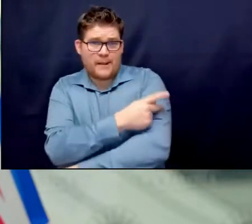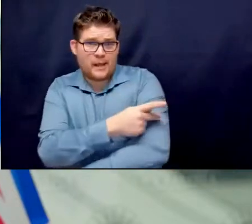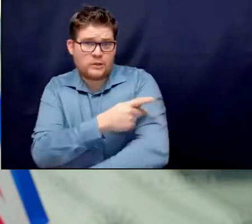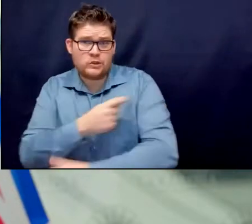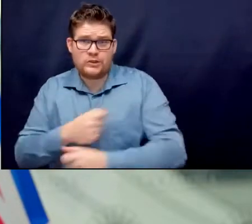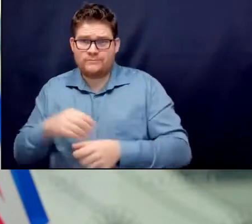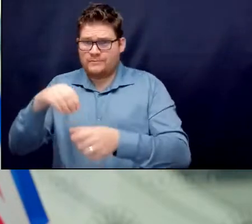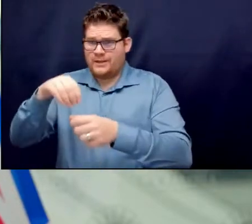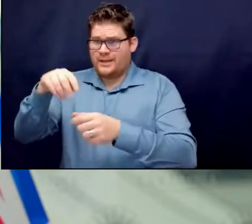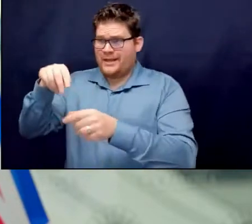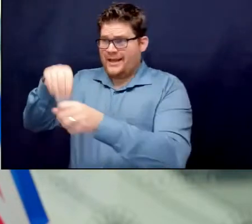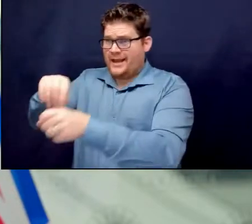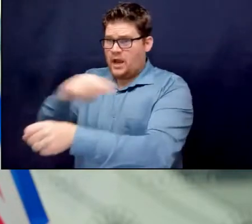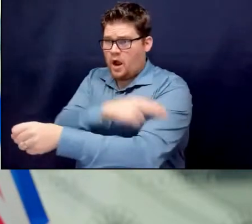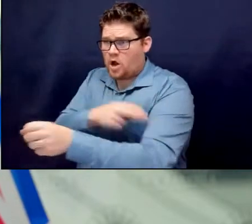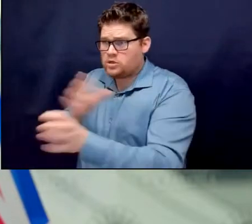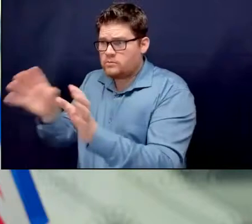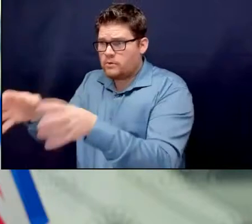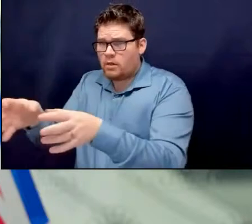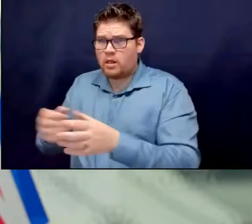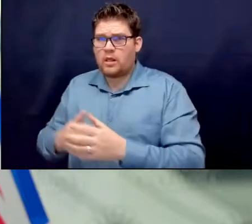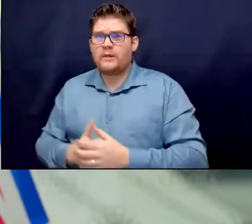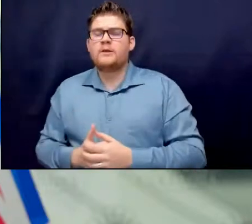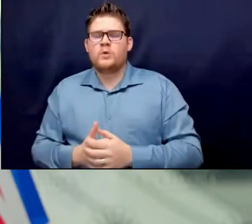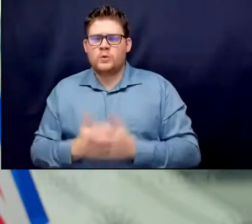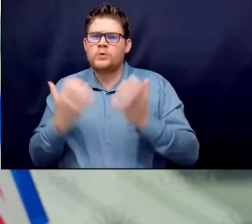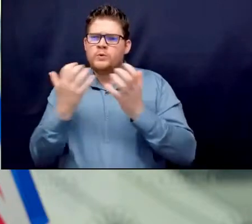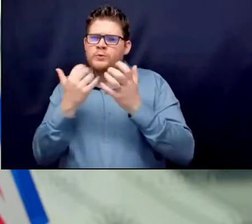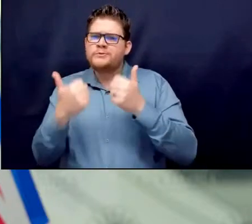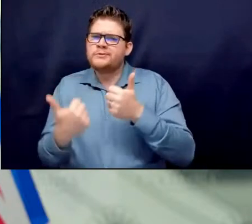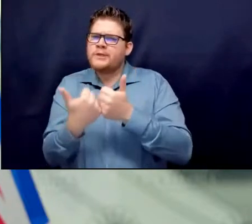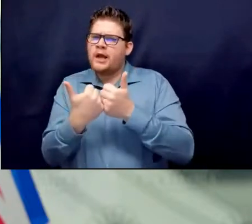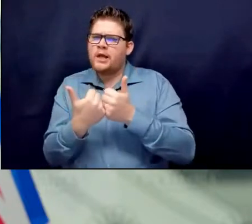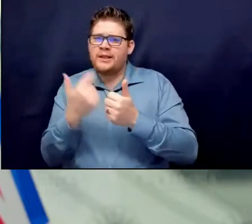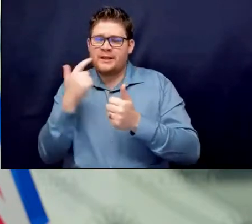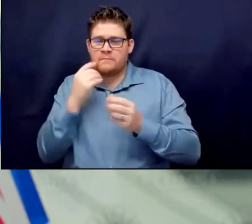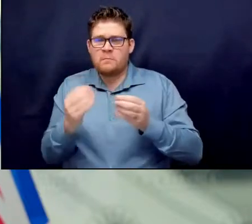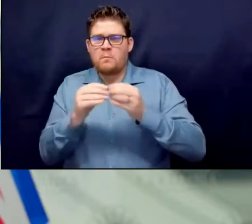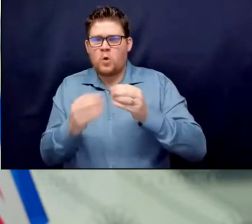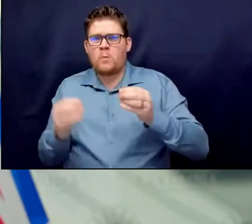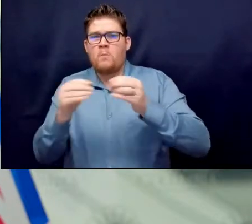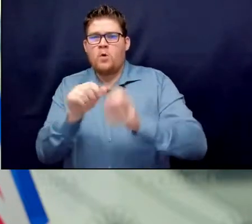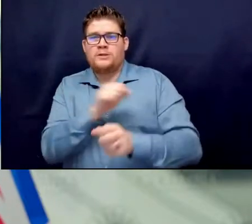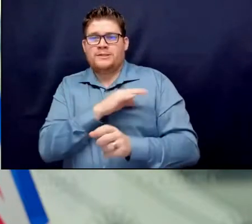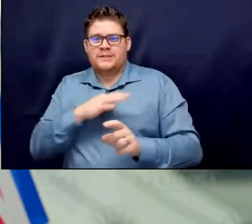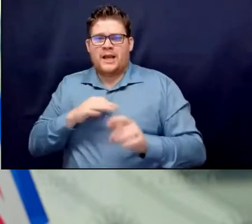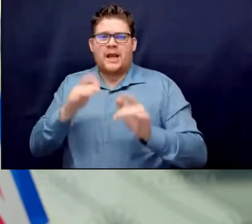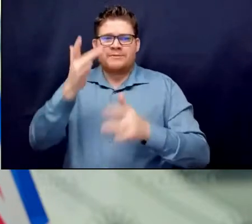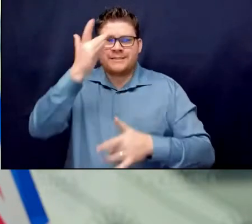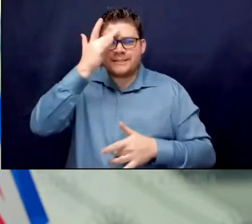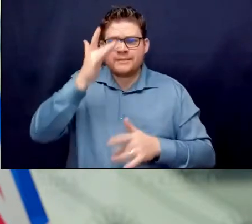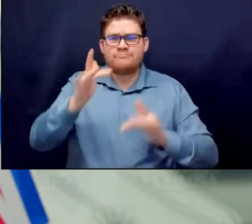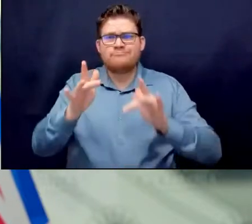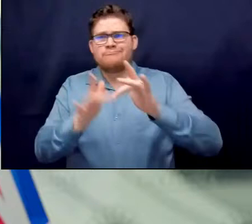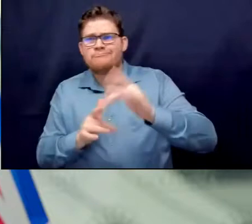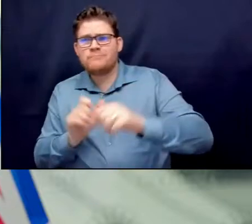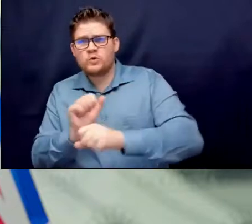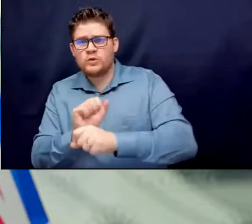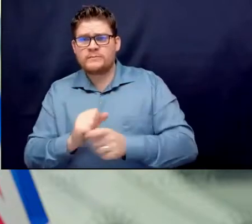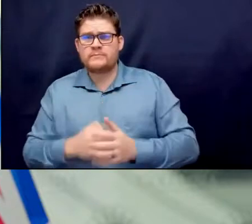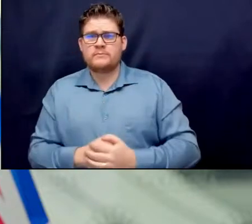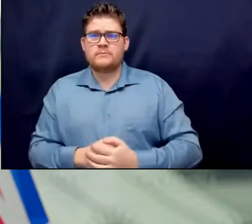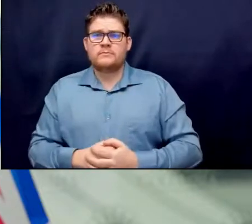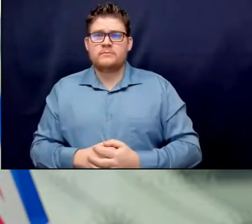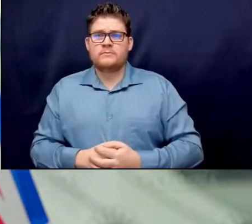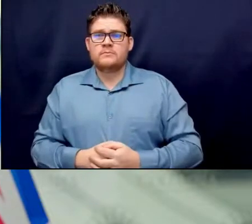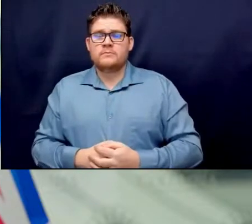people in the hospital. And look, let's be clear, you start with, you have about